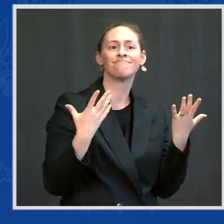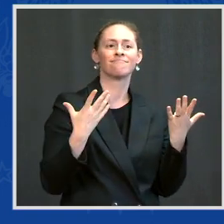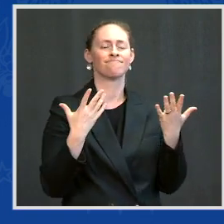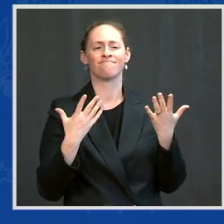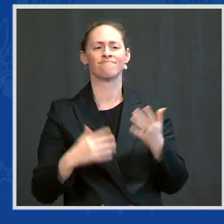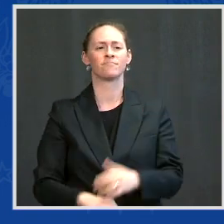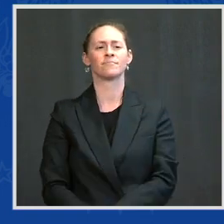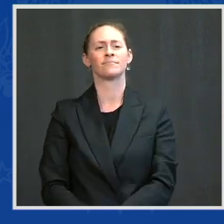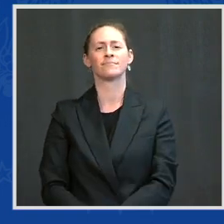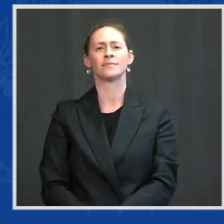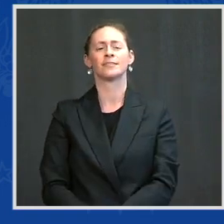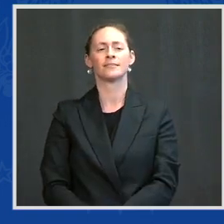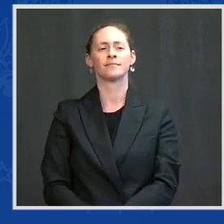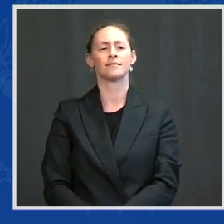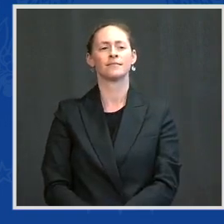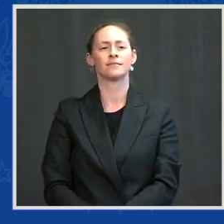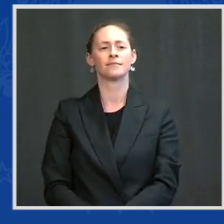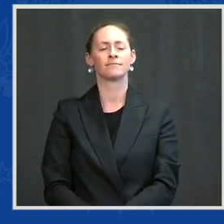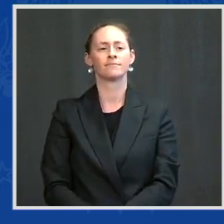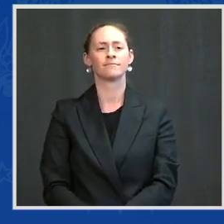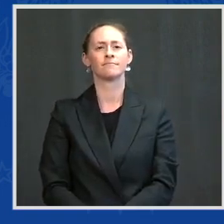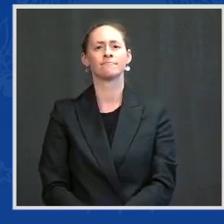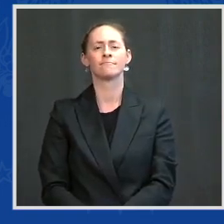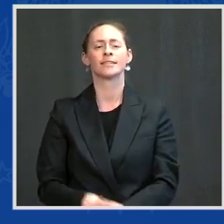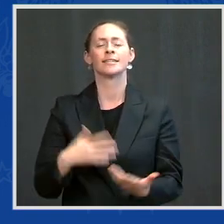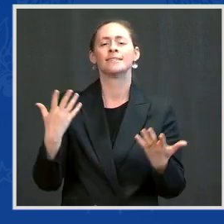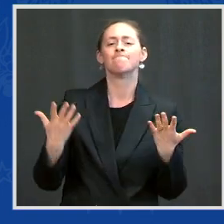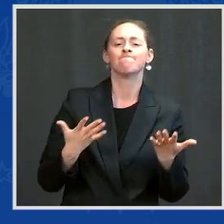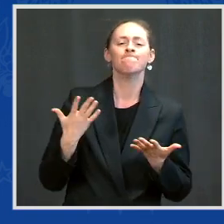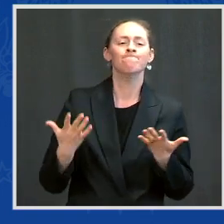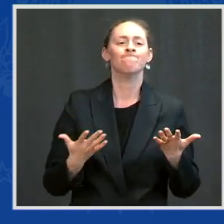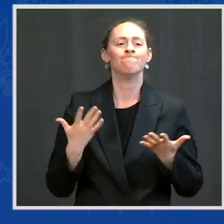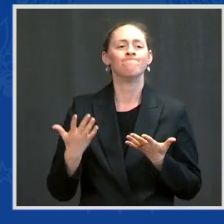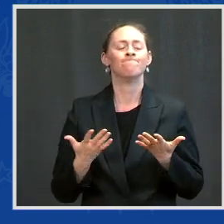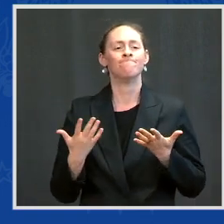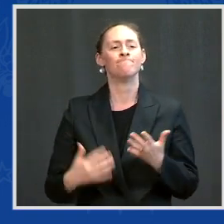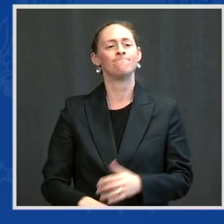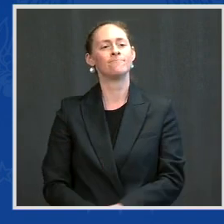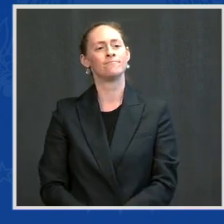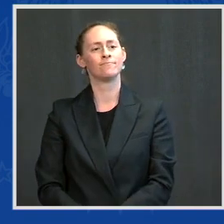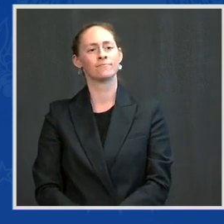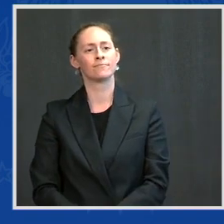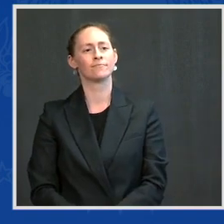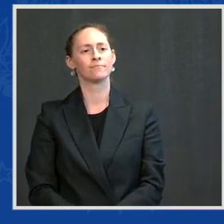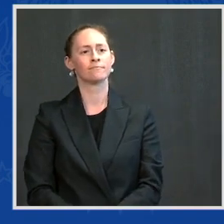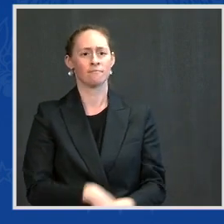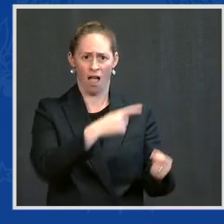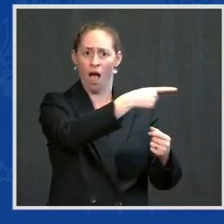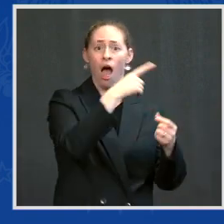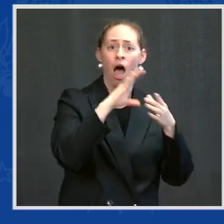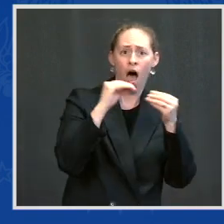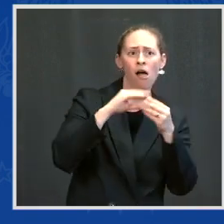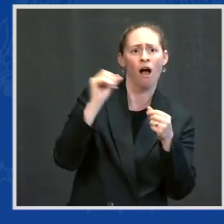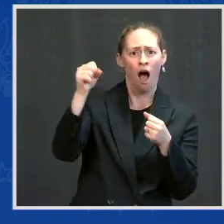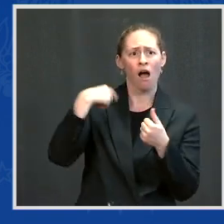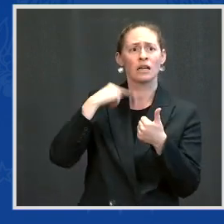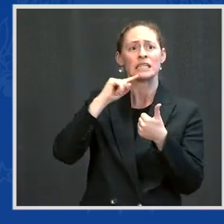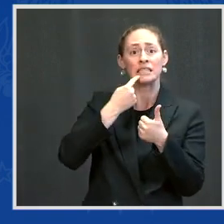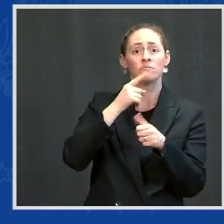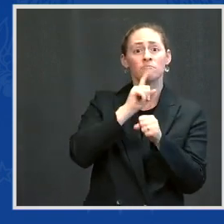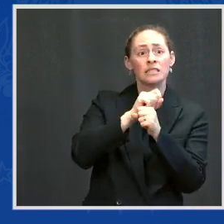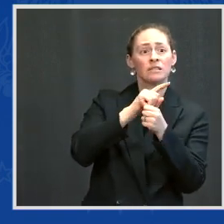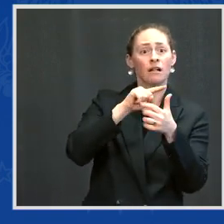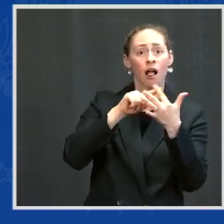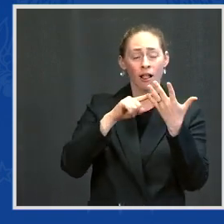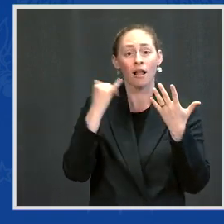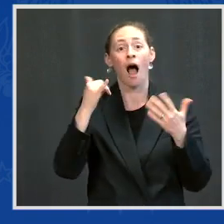can I say it, more serious about what he wasn't at all serious about. I'd have to know specifics, but the idea of never meeting